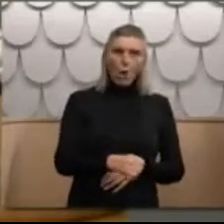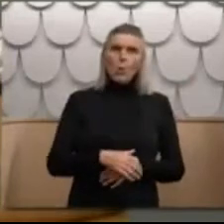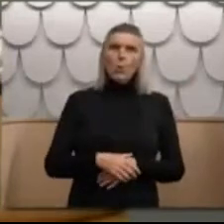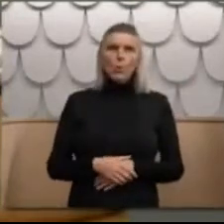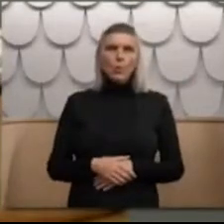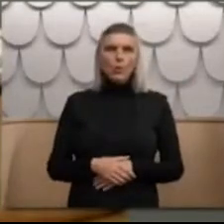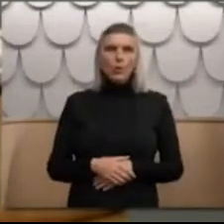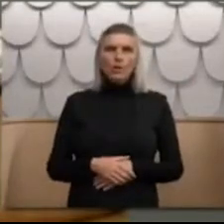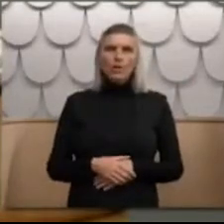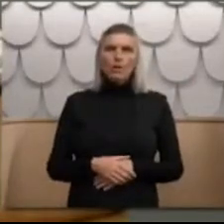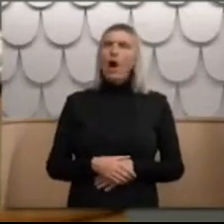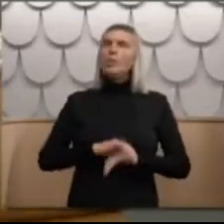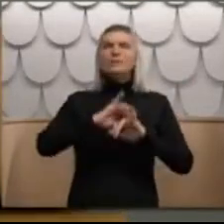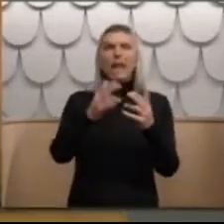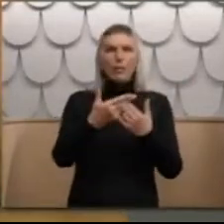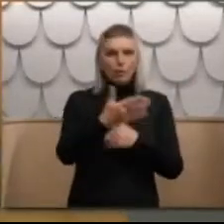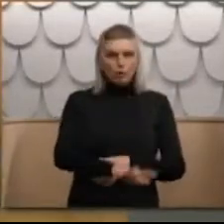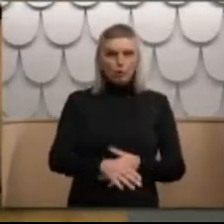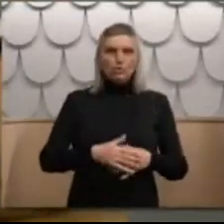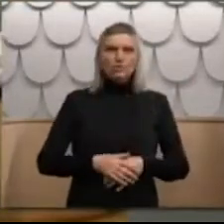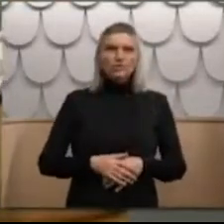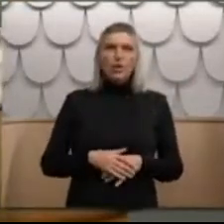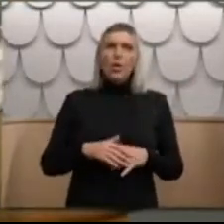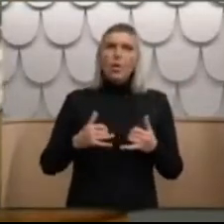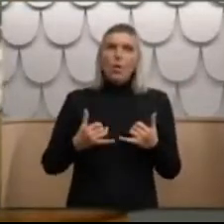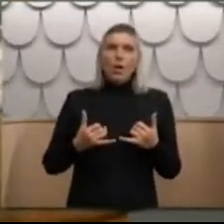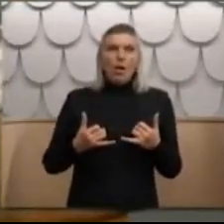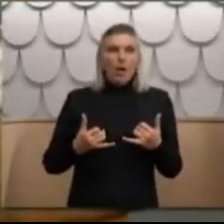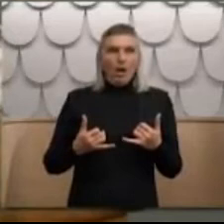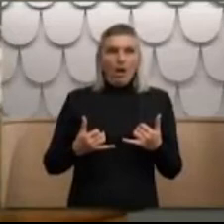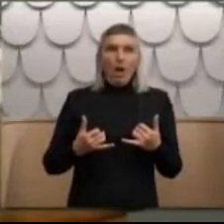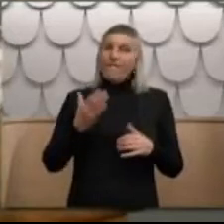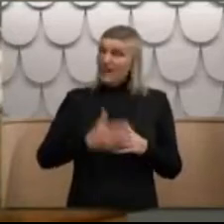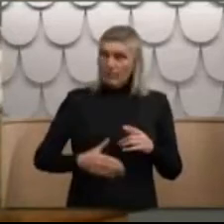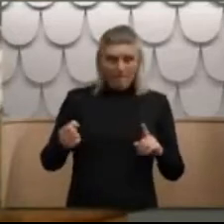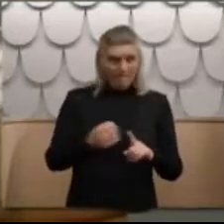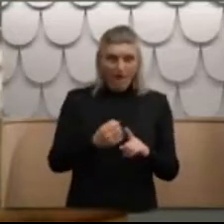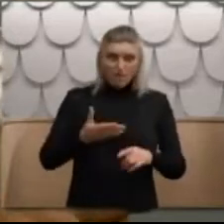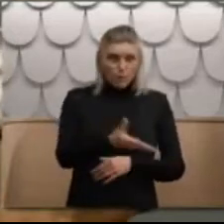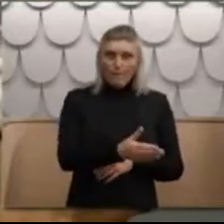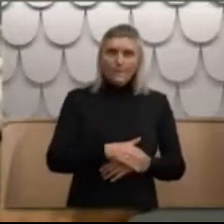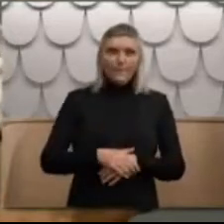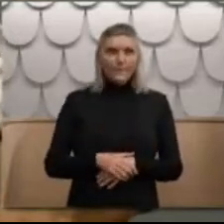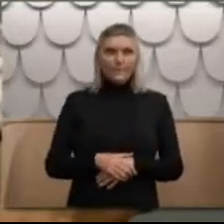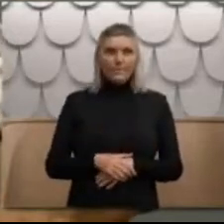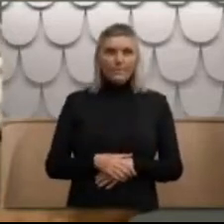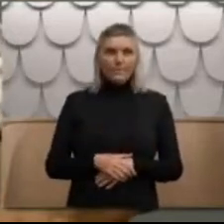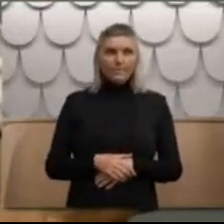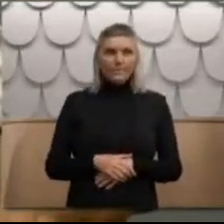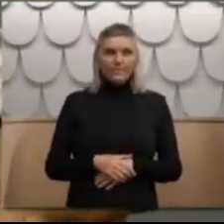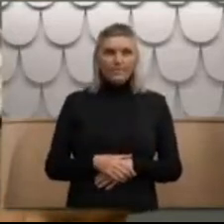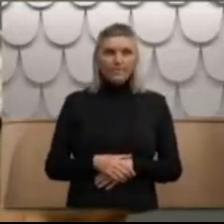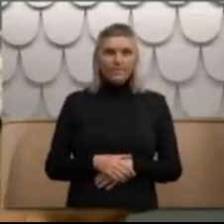here speaking on behalf of my son, and I'm sort of glad I'm here. We're